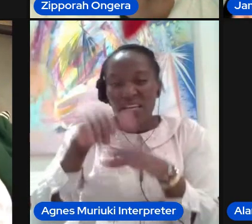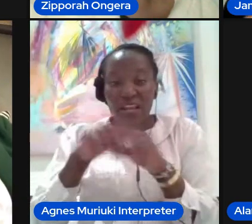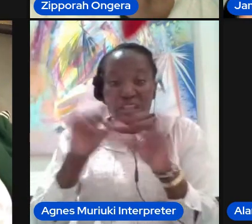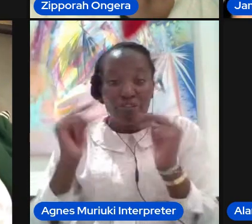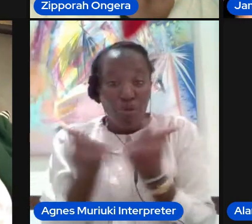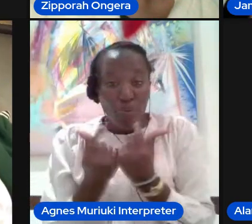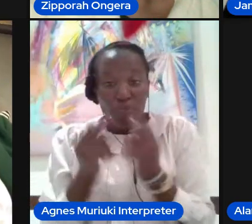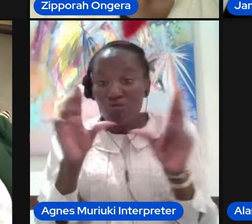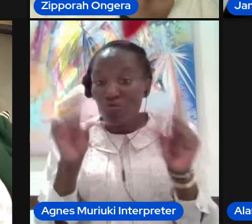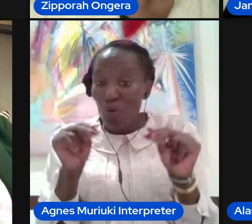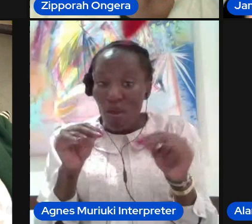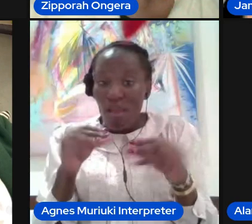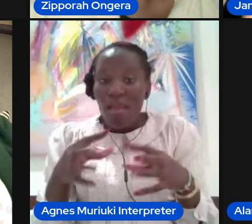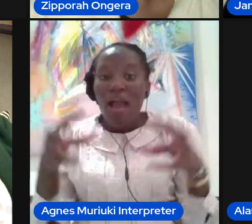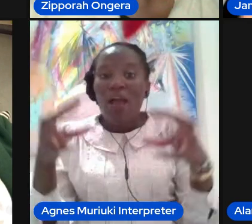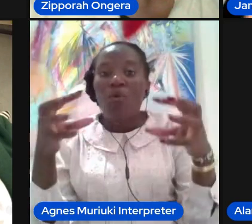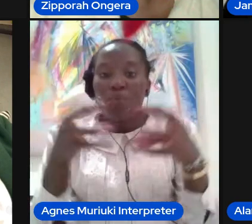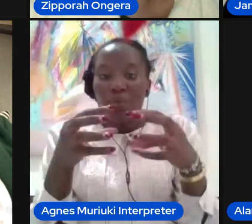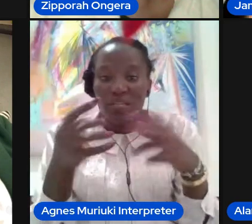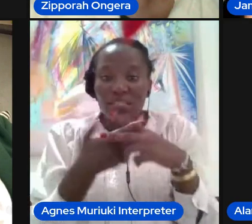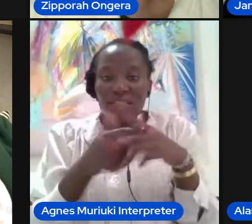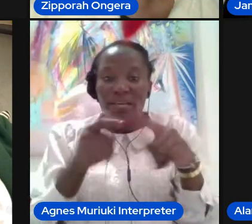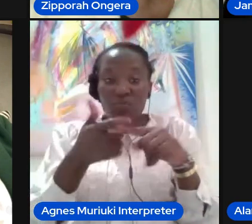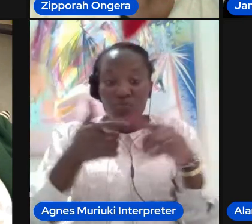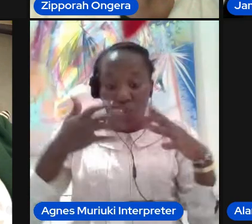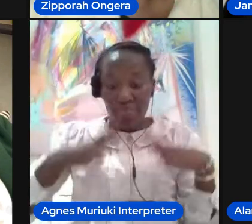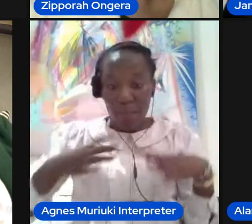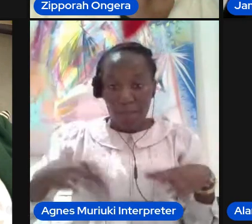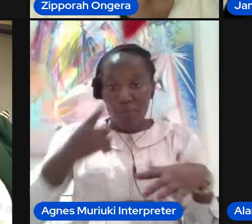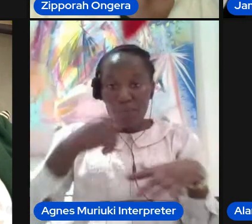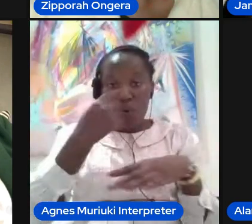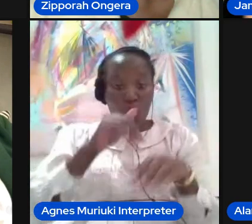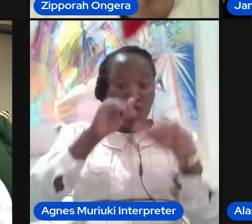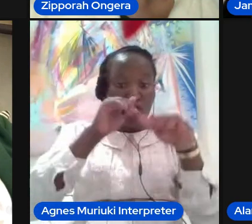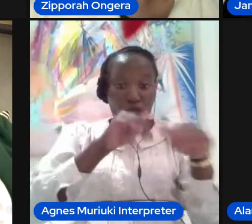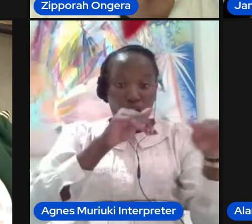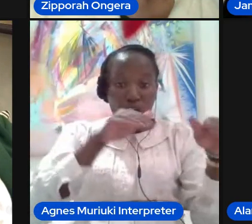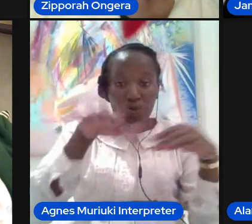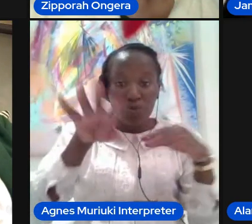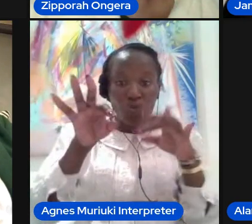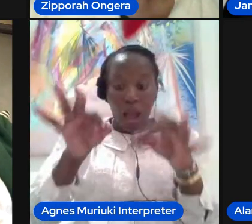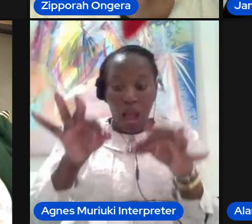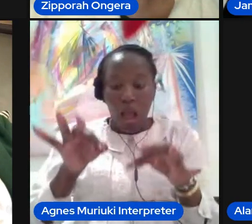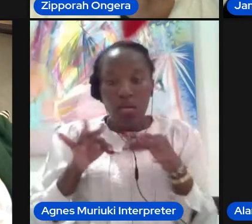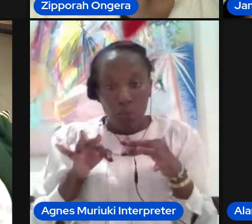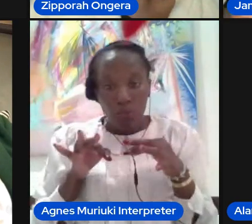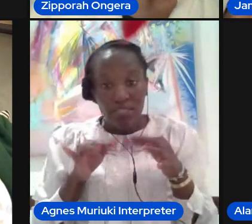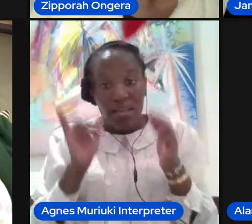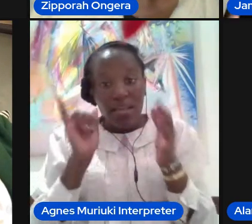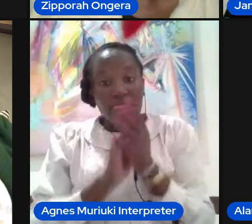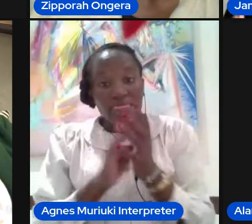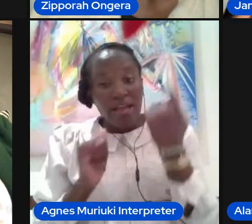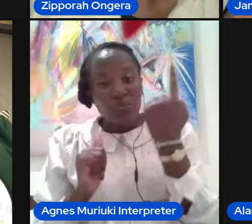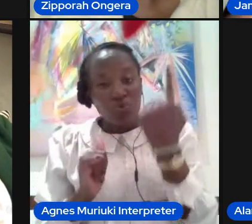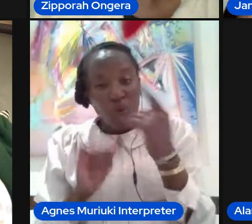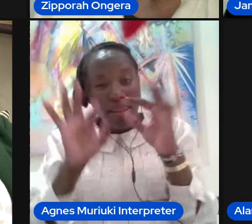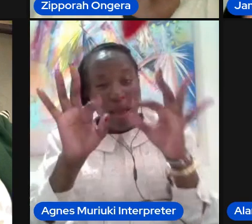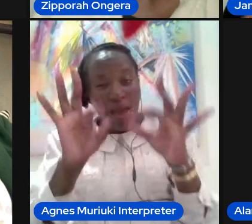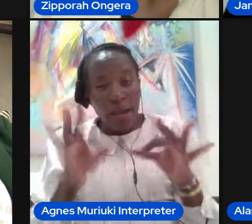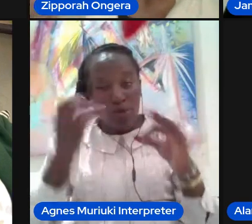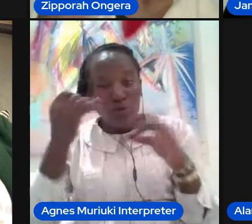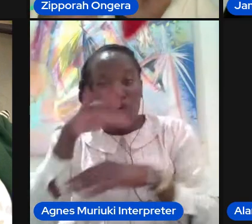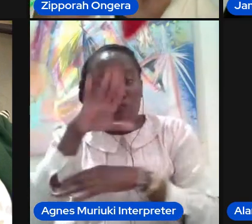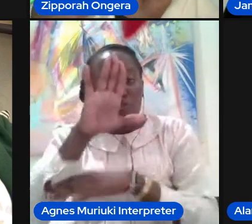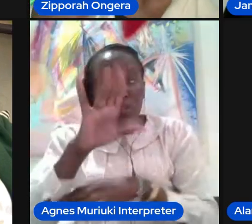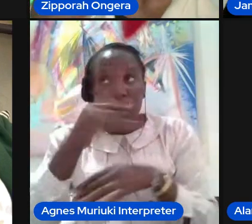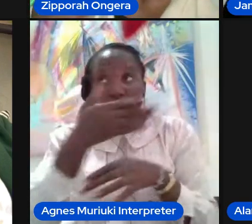community starts from the people who follow your account. That one account of yours, those are individuals who make